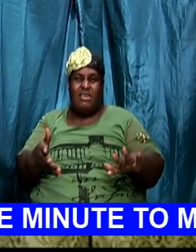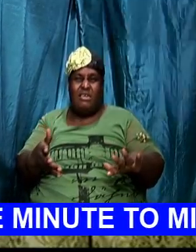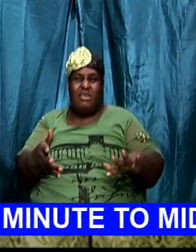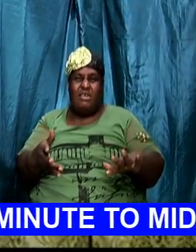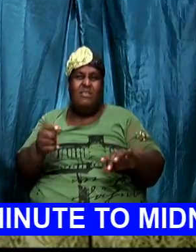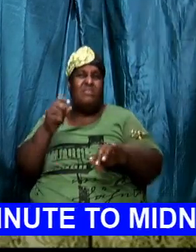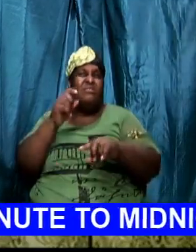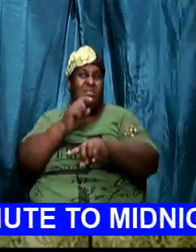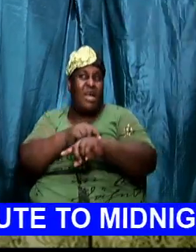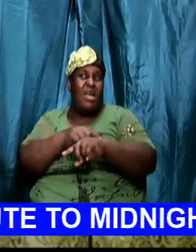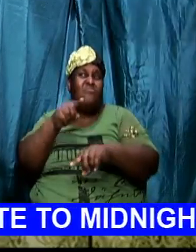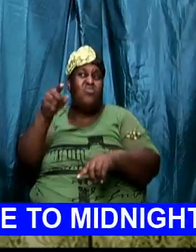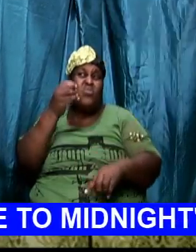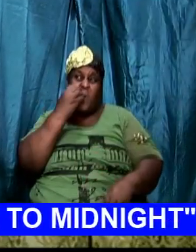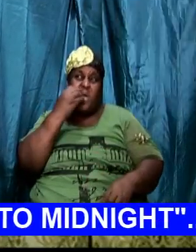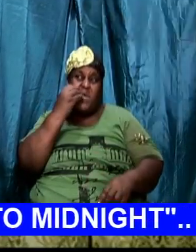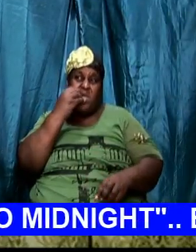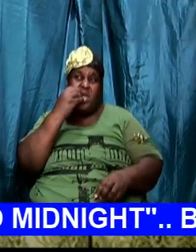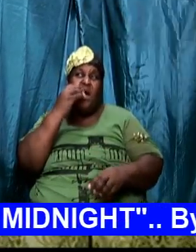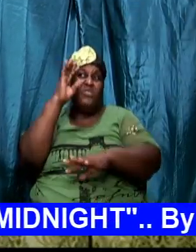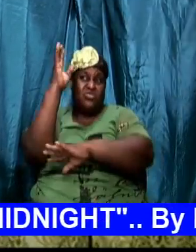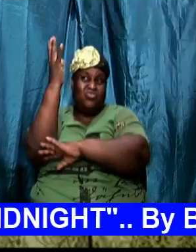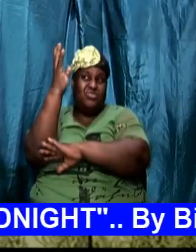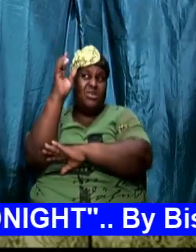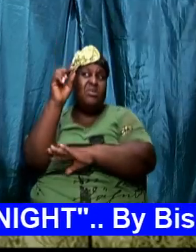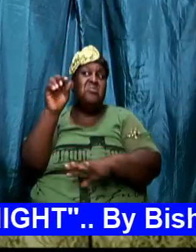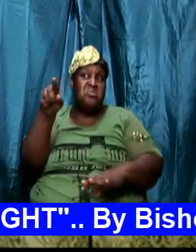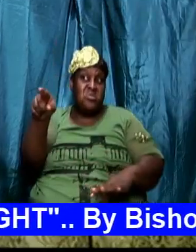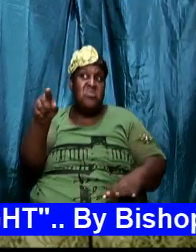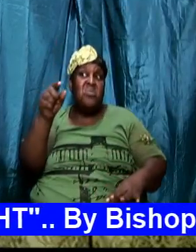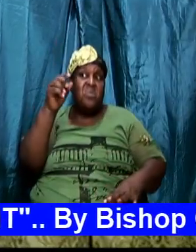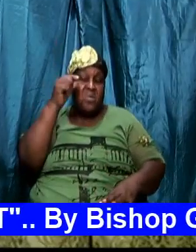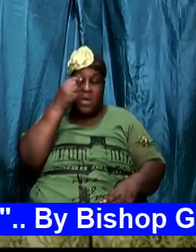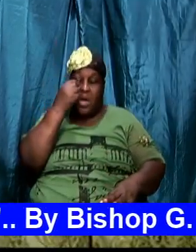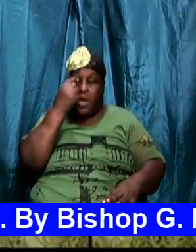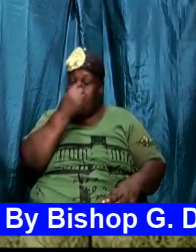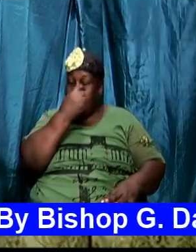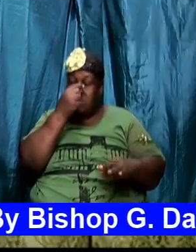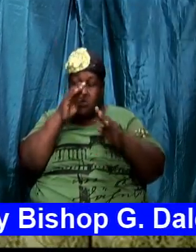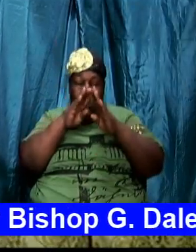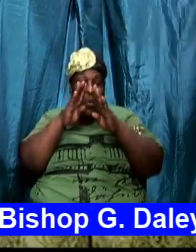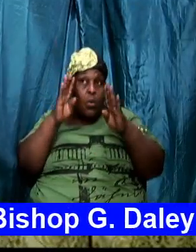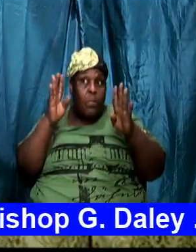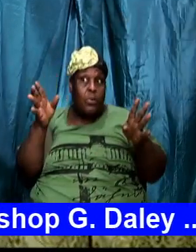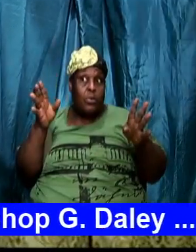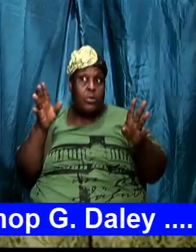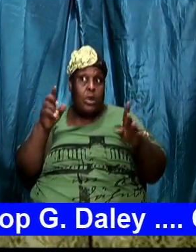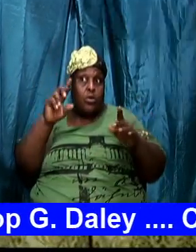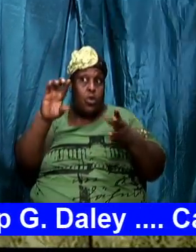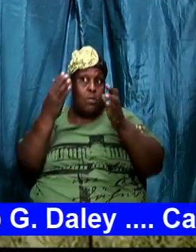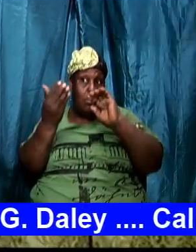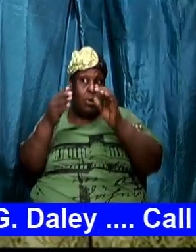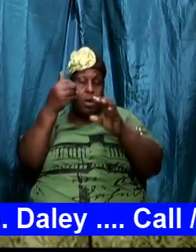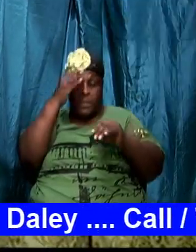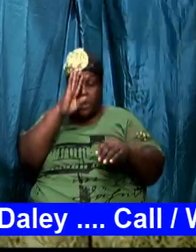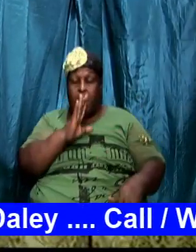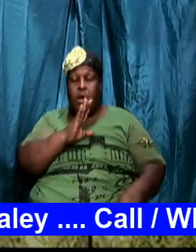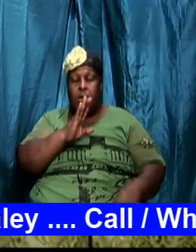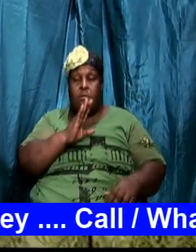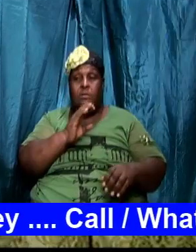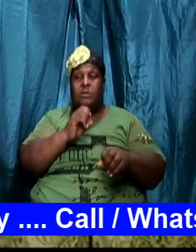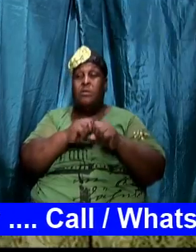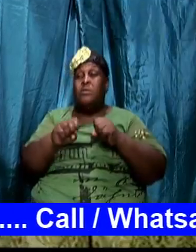be open and you will become like gods. So from the very